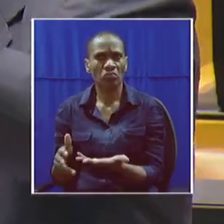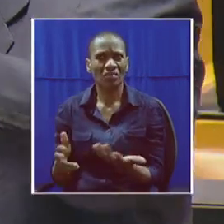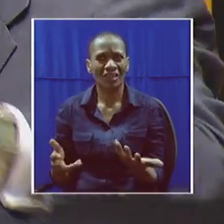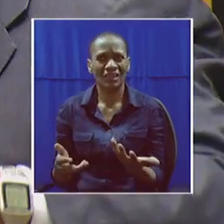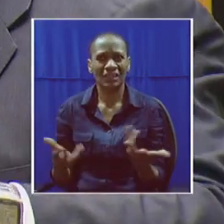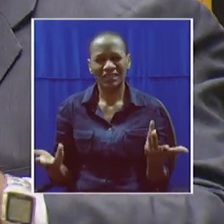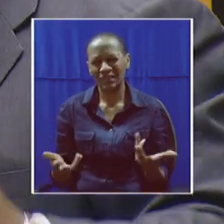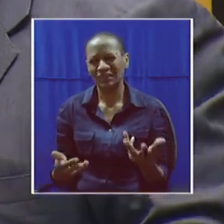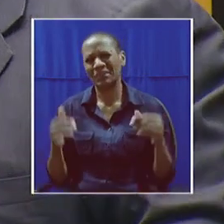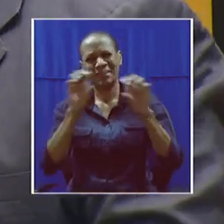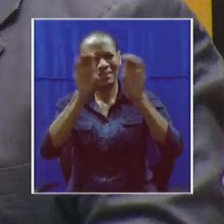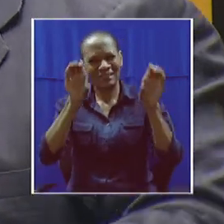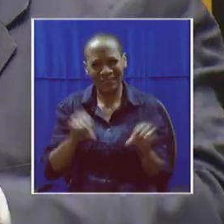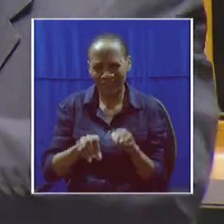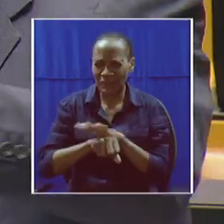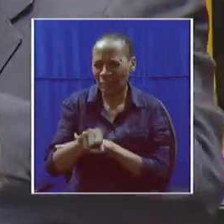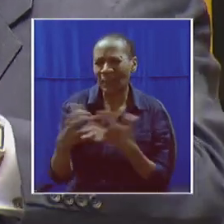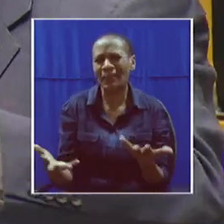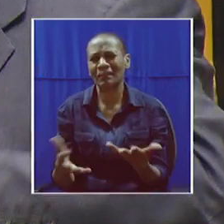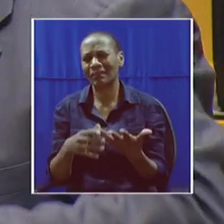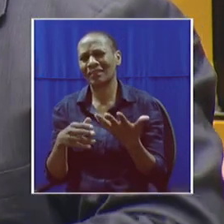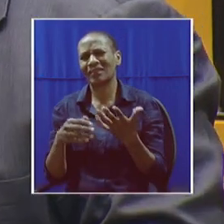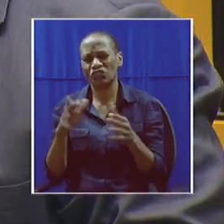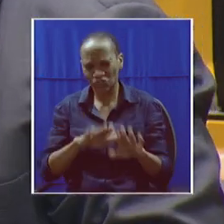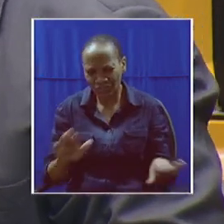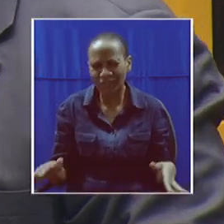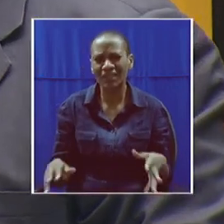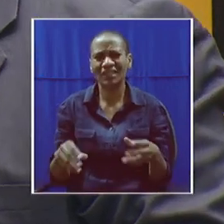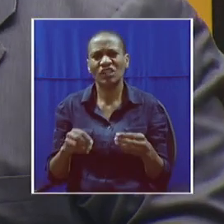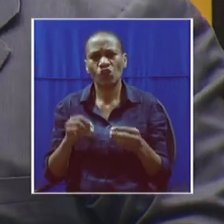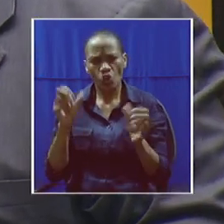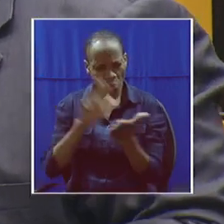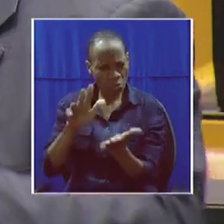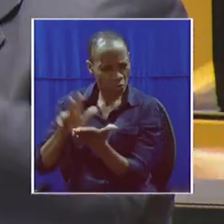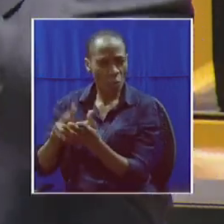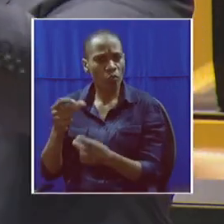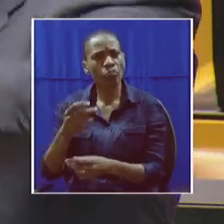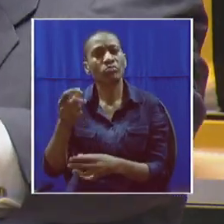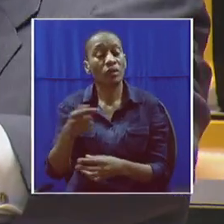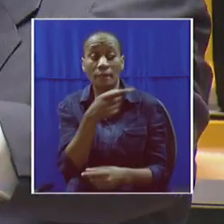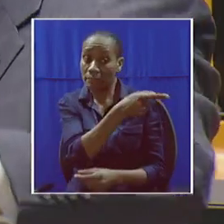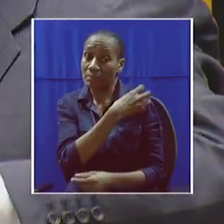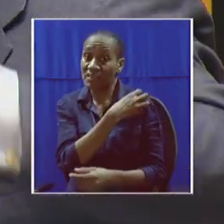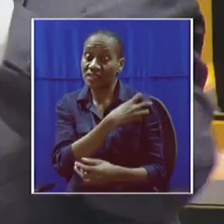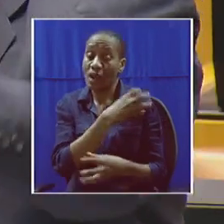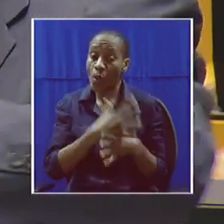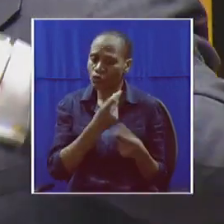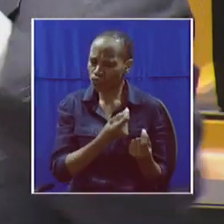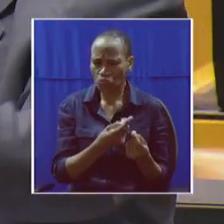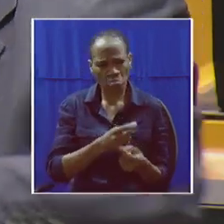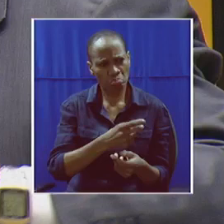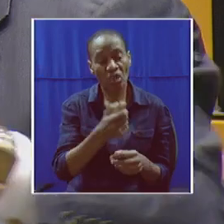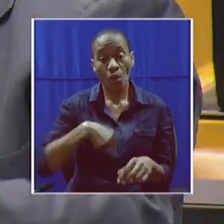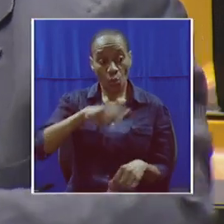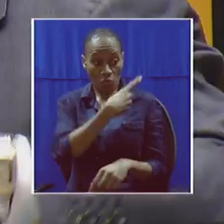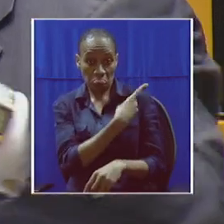Abed best certificates for children and so on and he already moved ahead so we're not waiting for some future day to